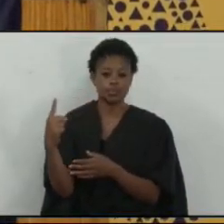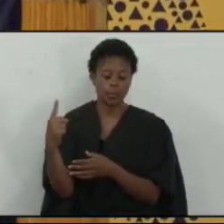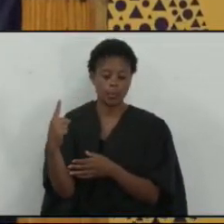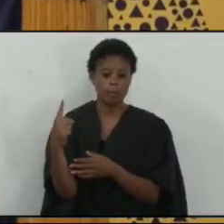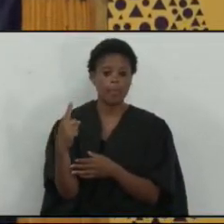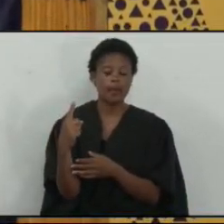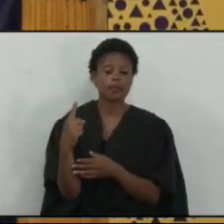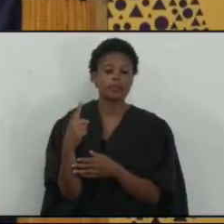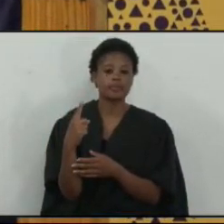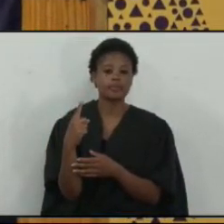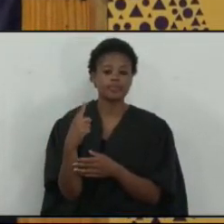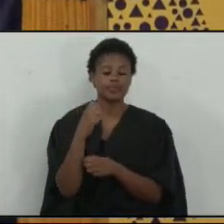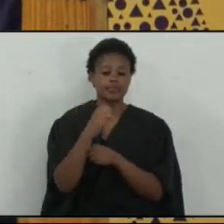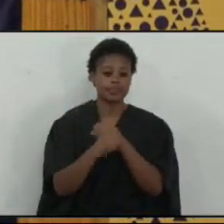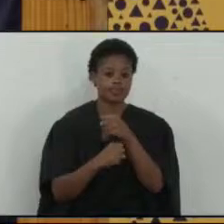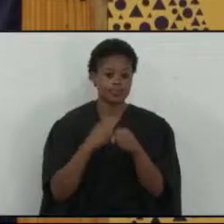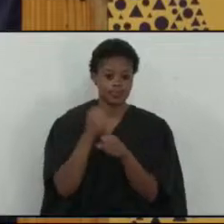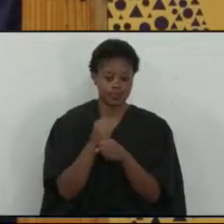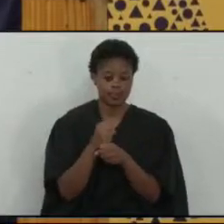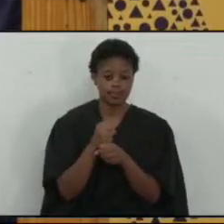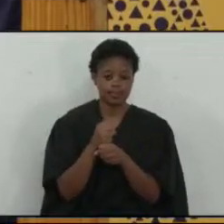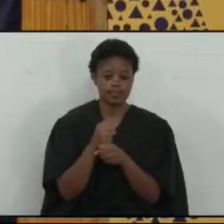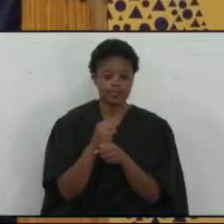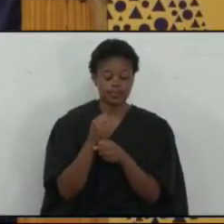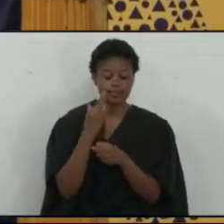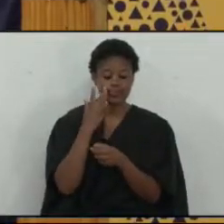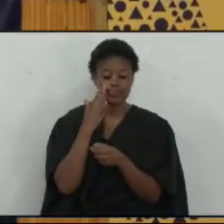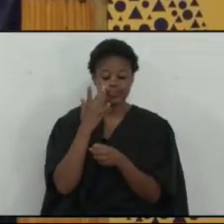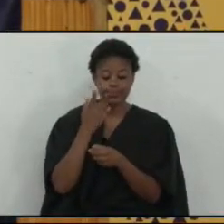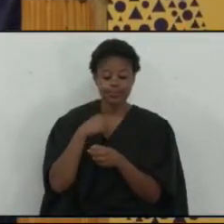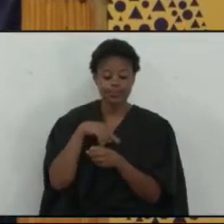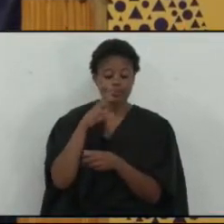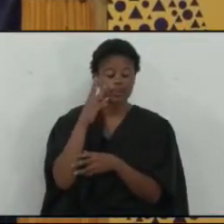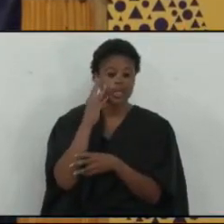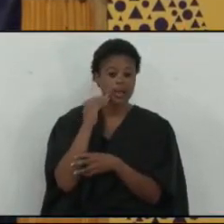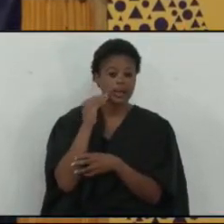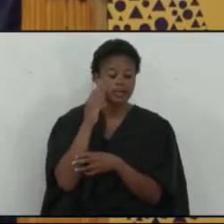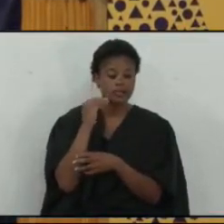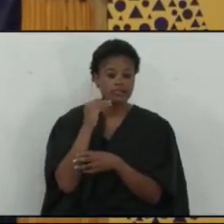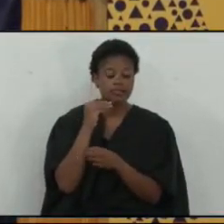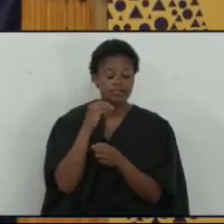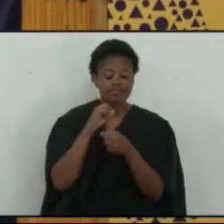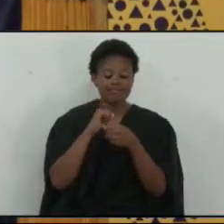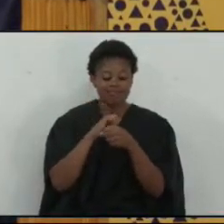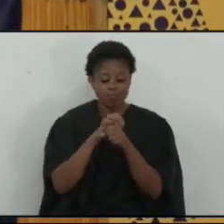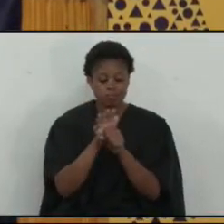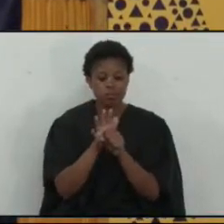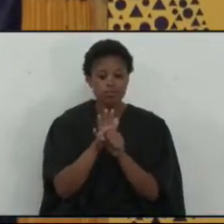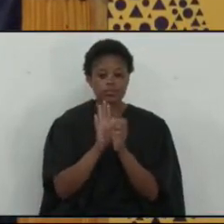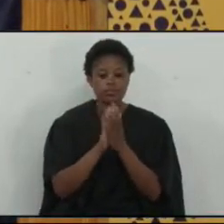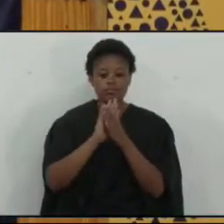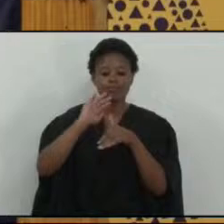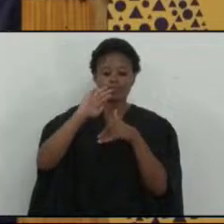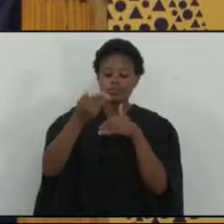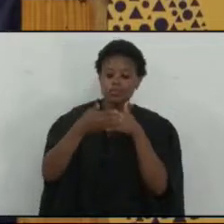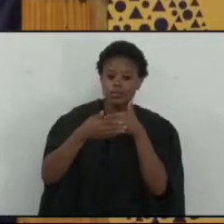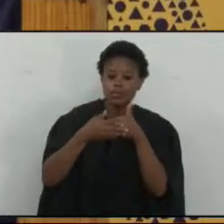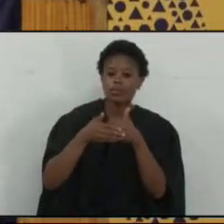2021 years when we experienced the pandemic and